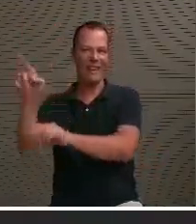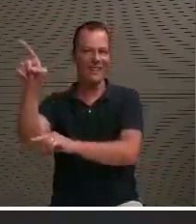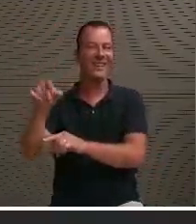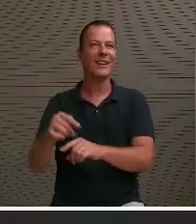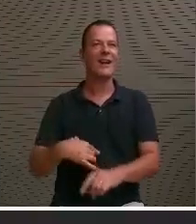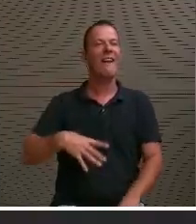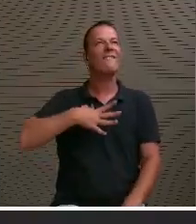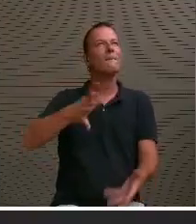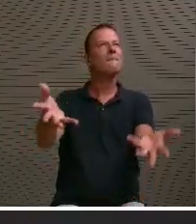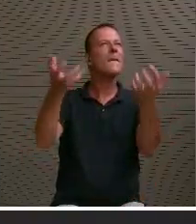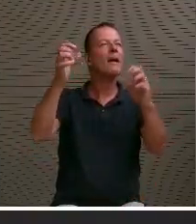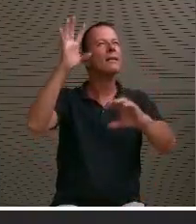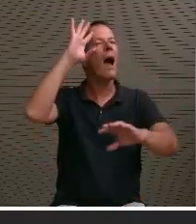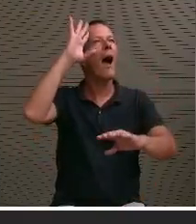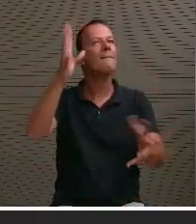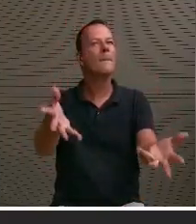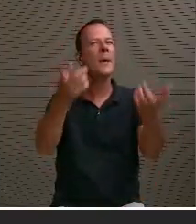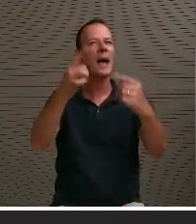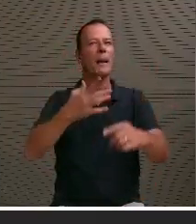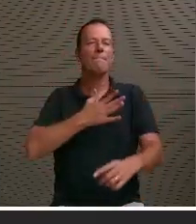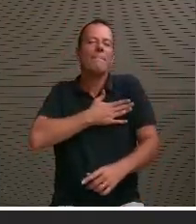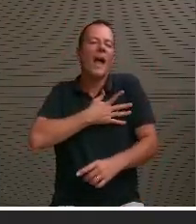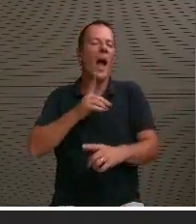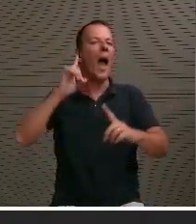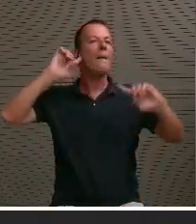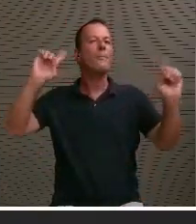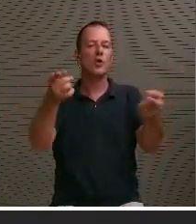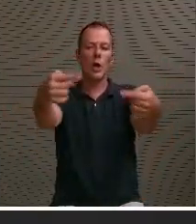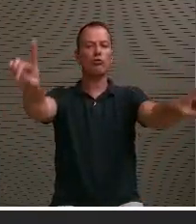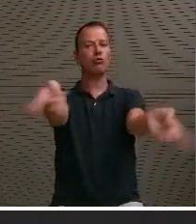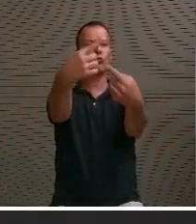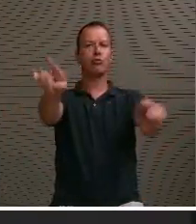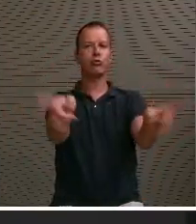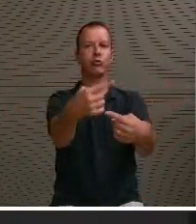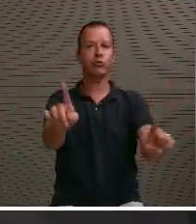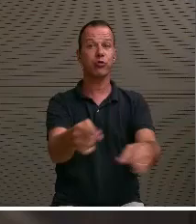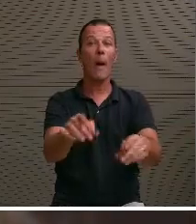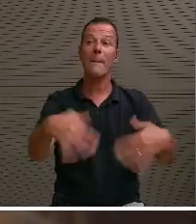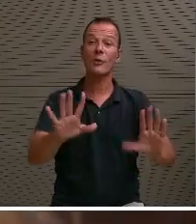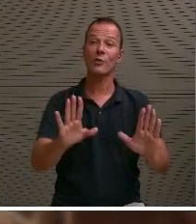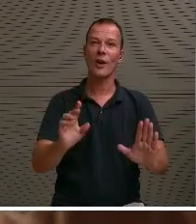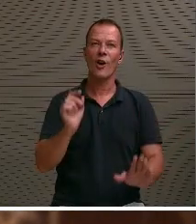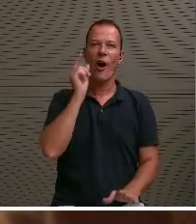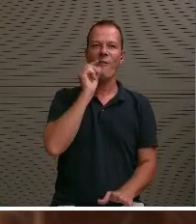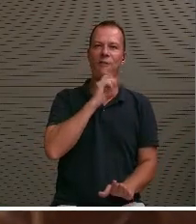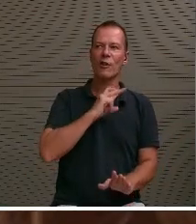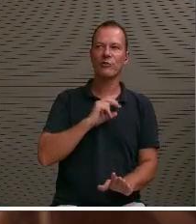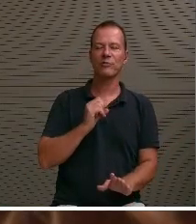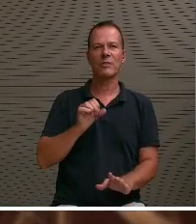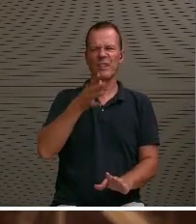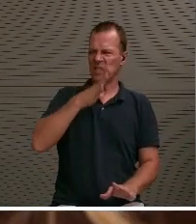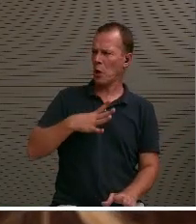conductor. But my family, even my grandparents, are very strict, and they said, you want to do what? Music?